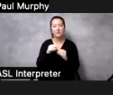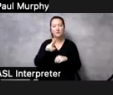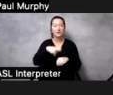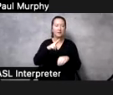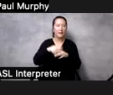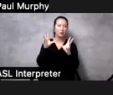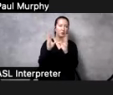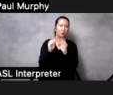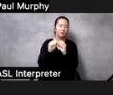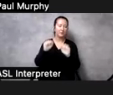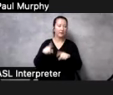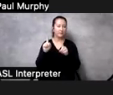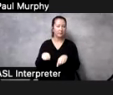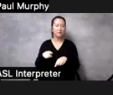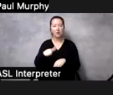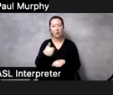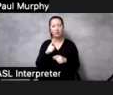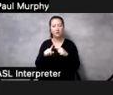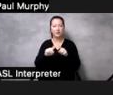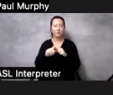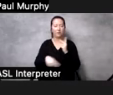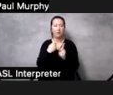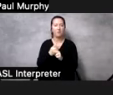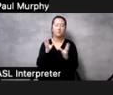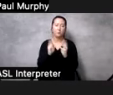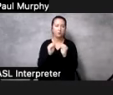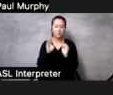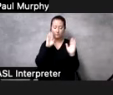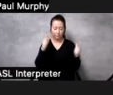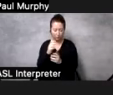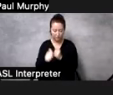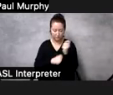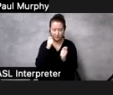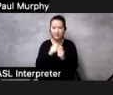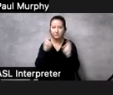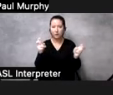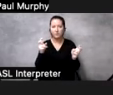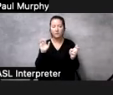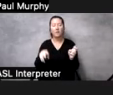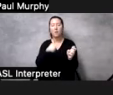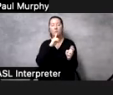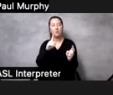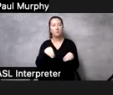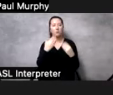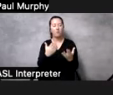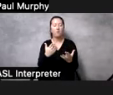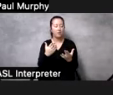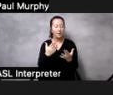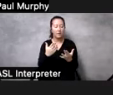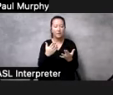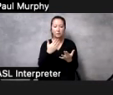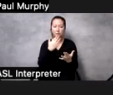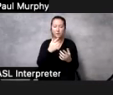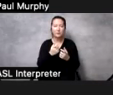other affinity-focused conferences that are really, again, sort of putting a priority on